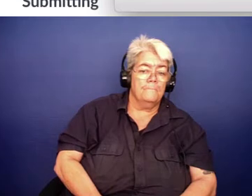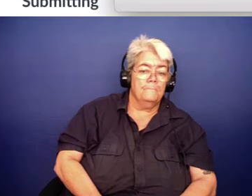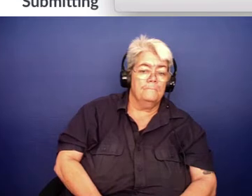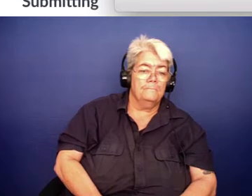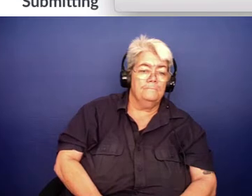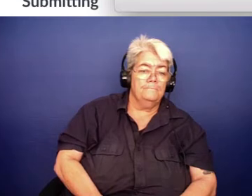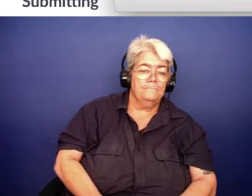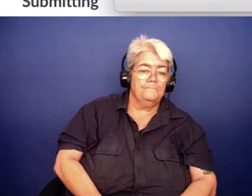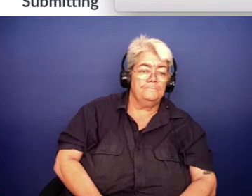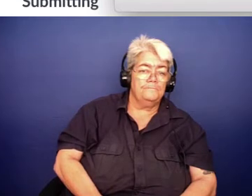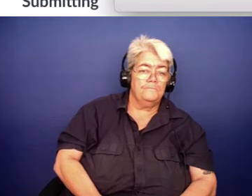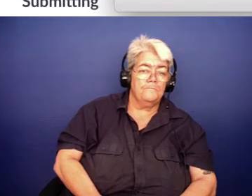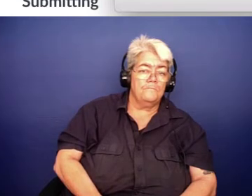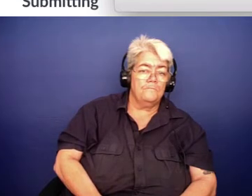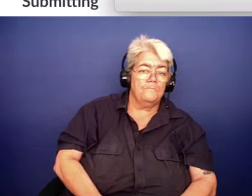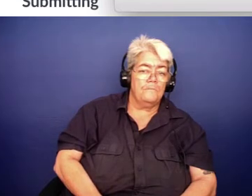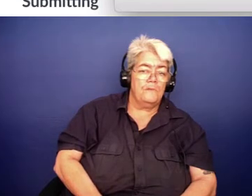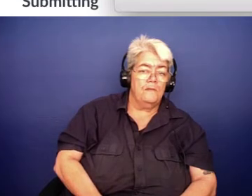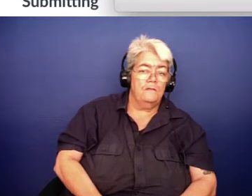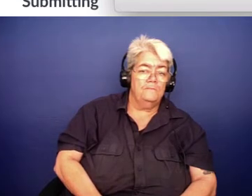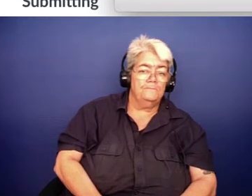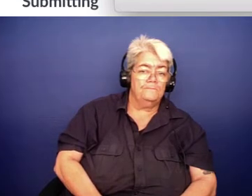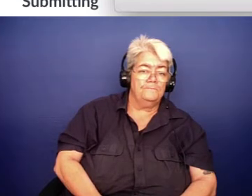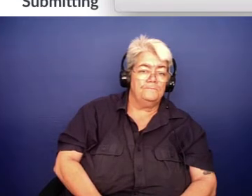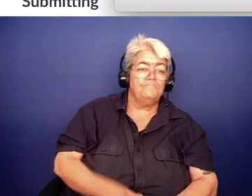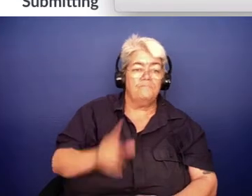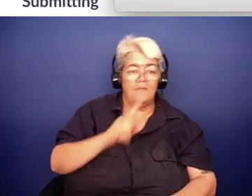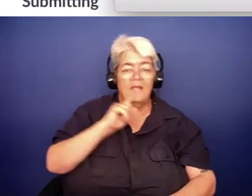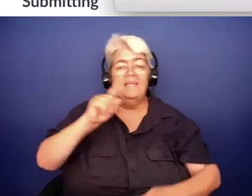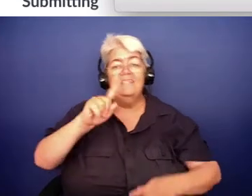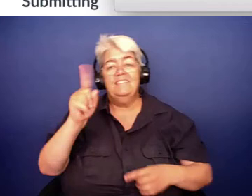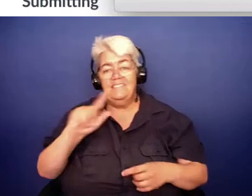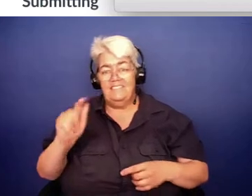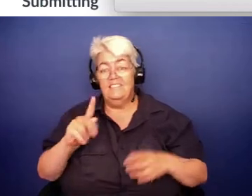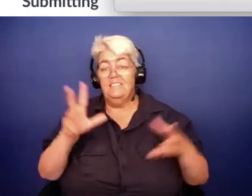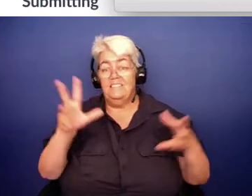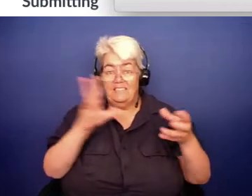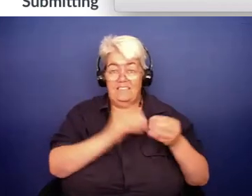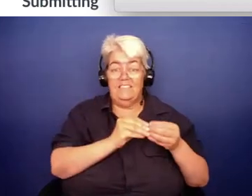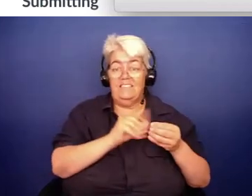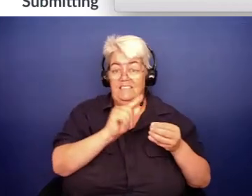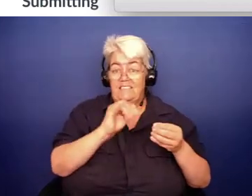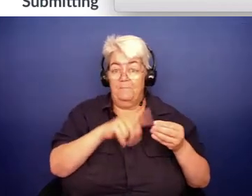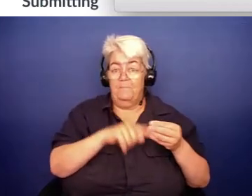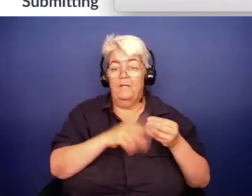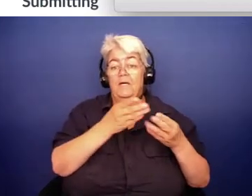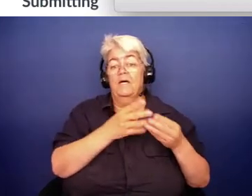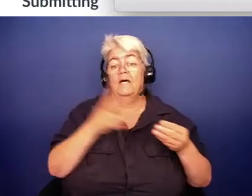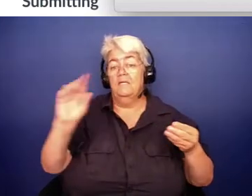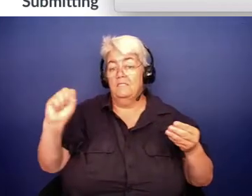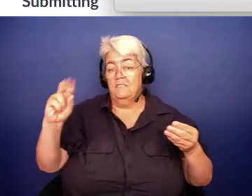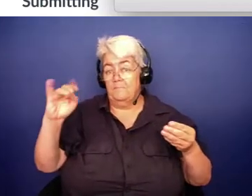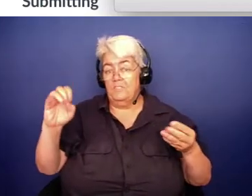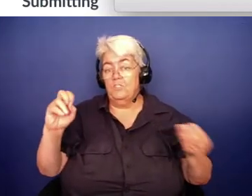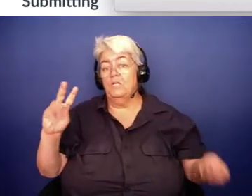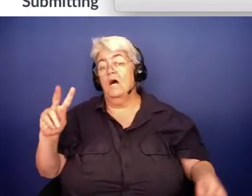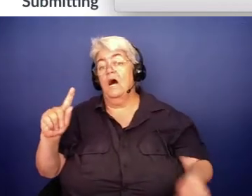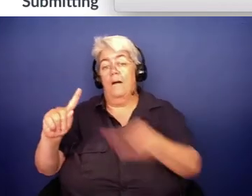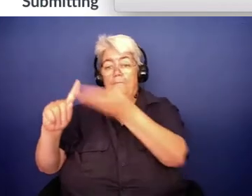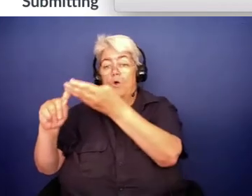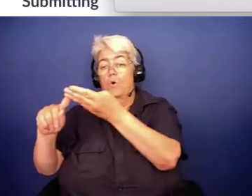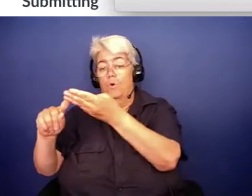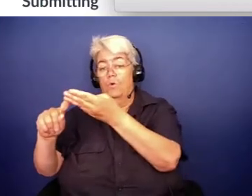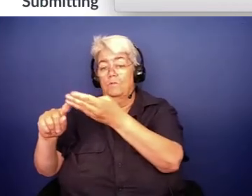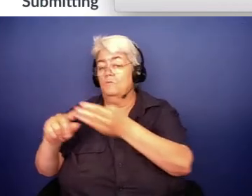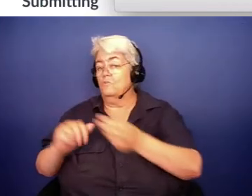downloads. I would zip it back up, okay, and then click on submissions and then upload it. And it'll